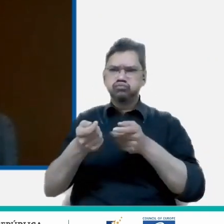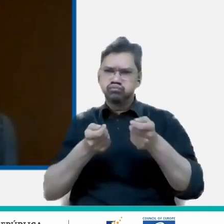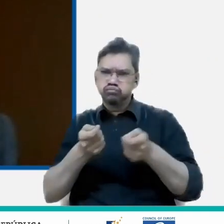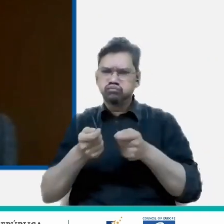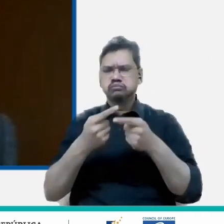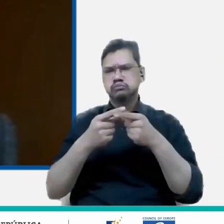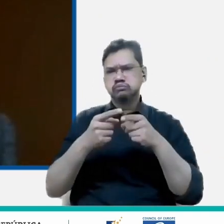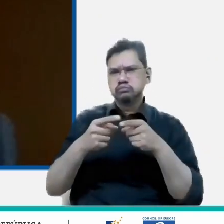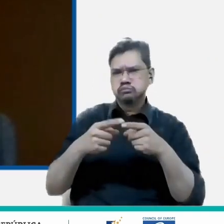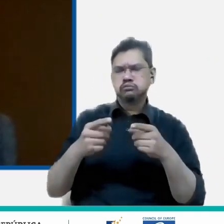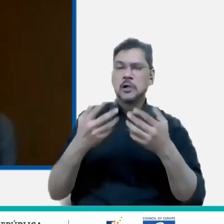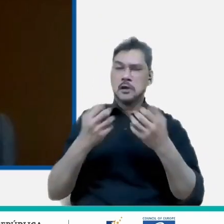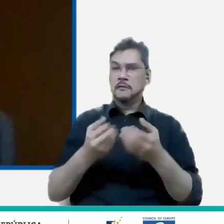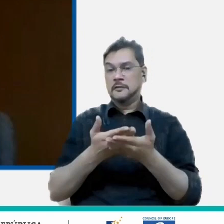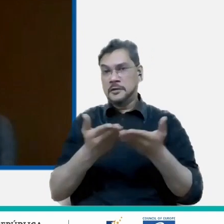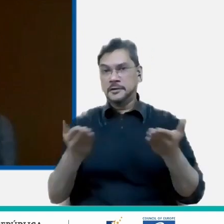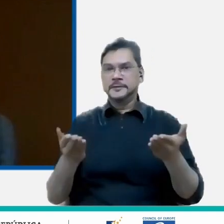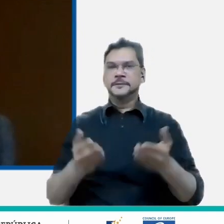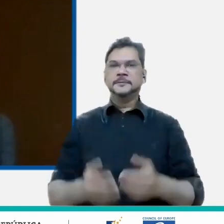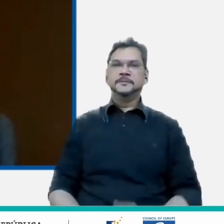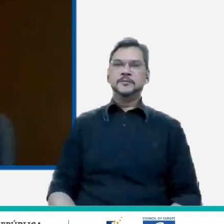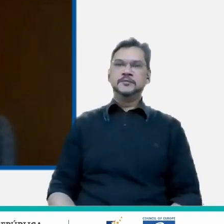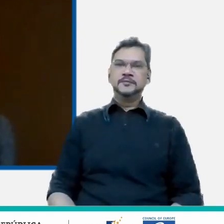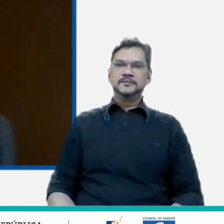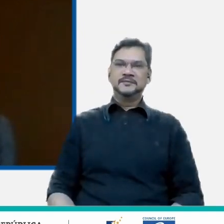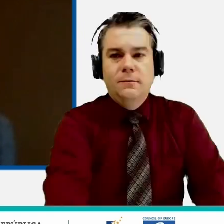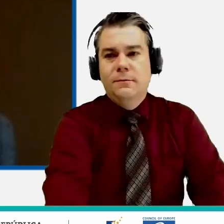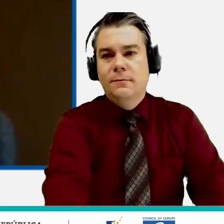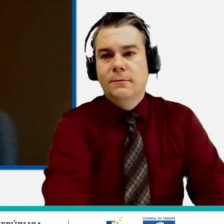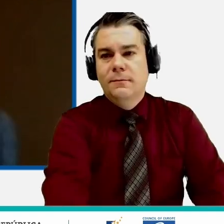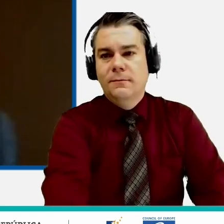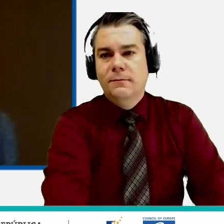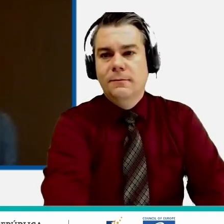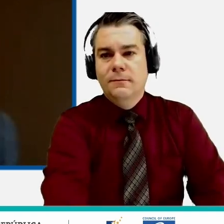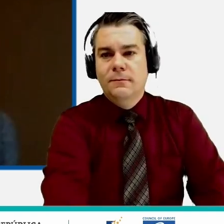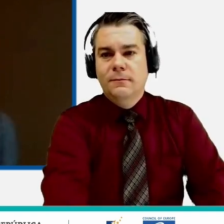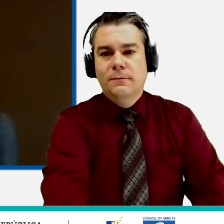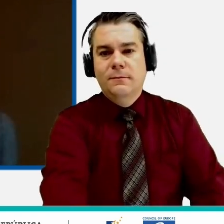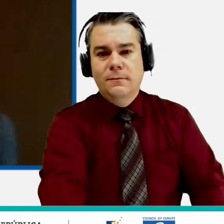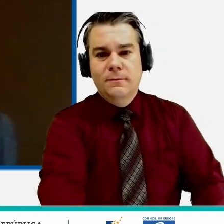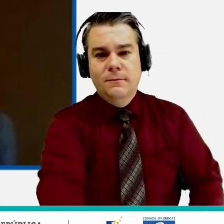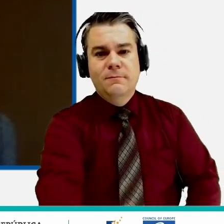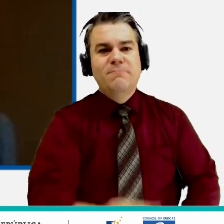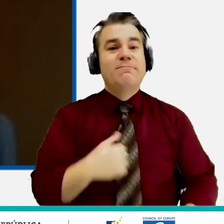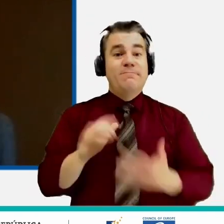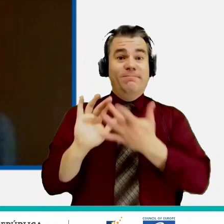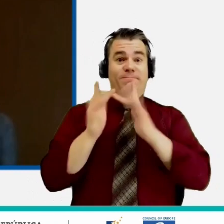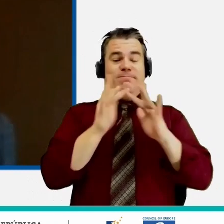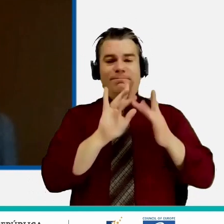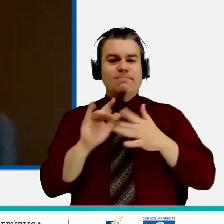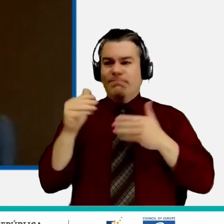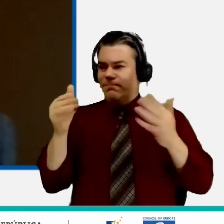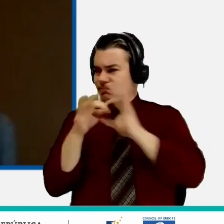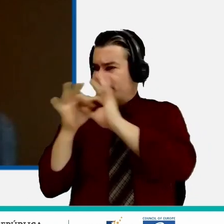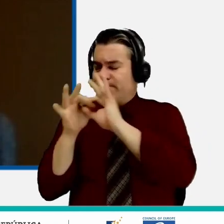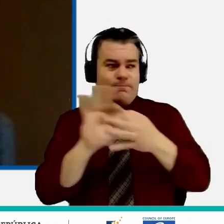relies on the network that we have created and the partnerships that grew out of that process. Allow me to use this opportunity and to share some few